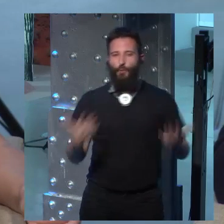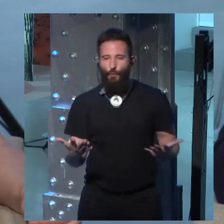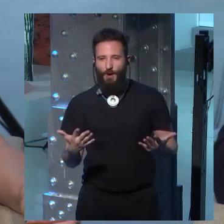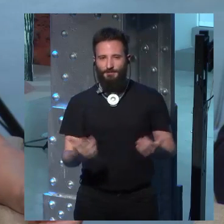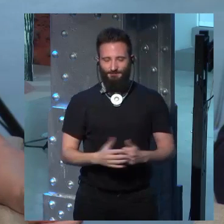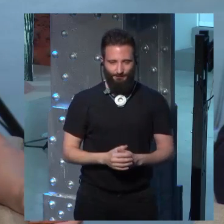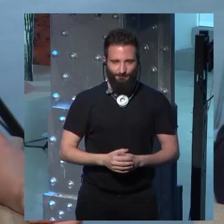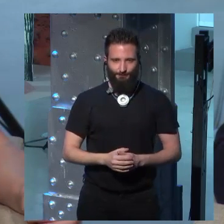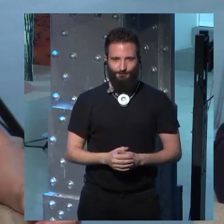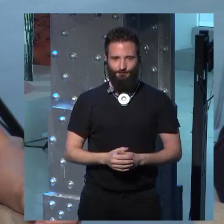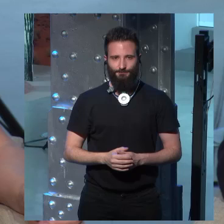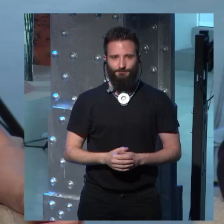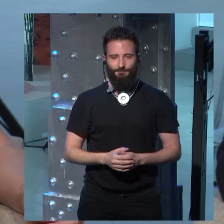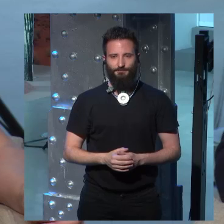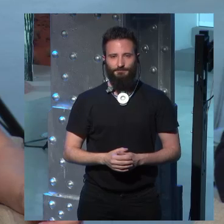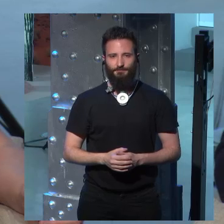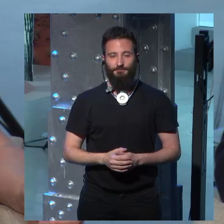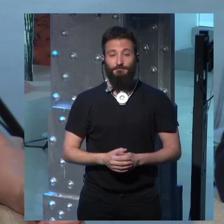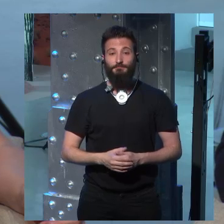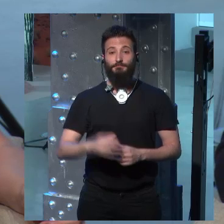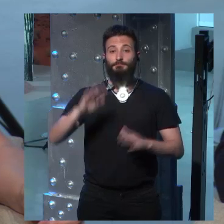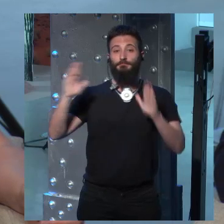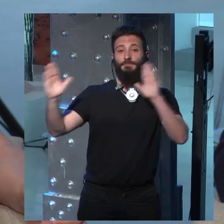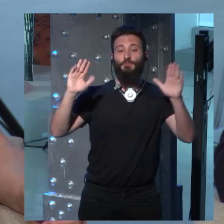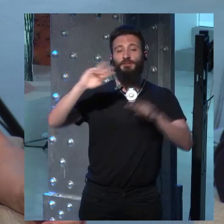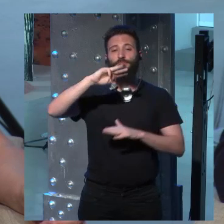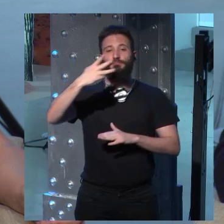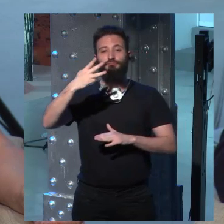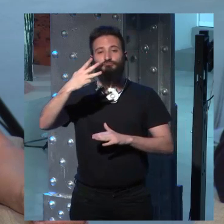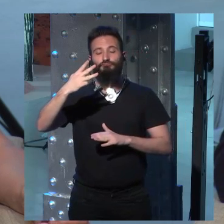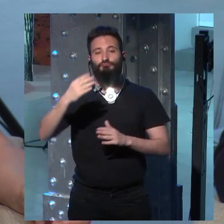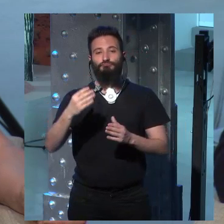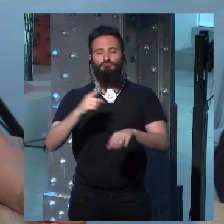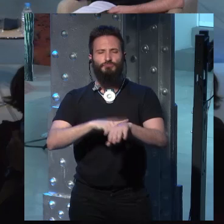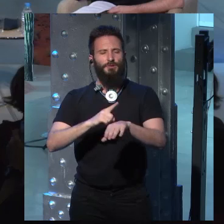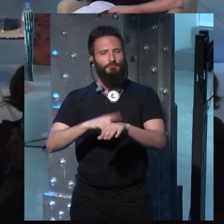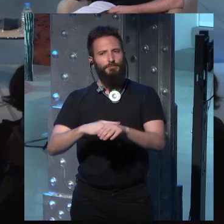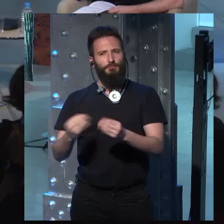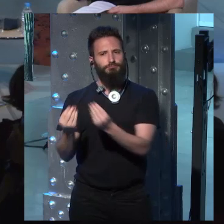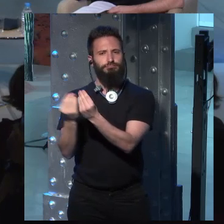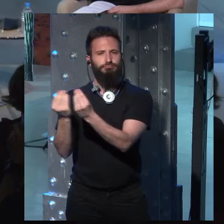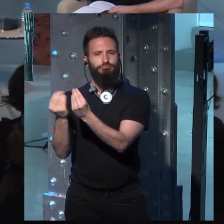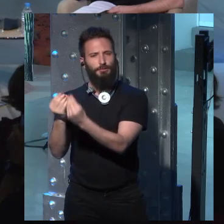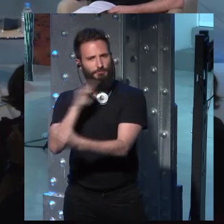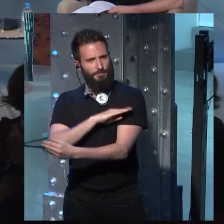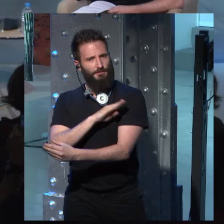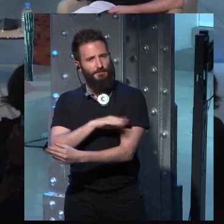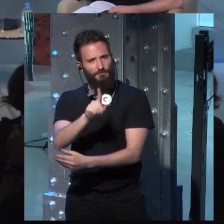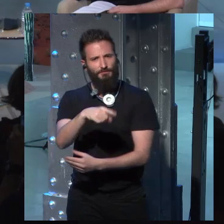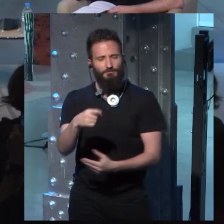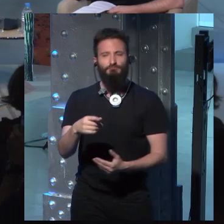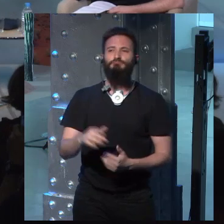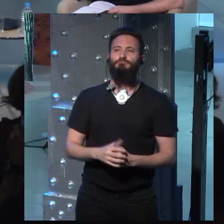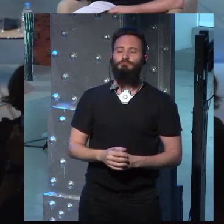spend, the third season spends a lot of time with Kim, and she starts to struggle